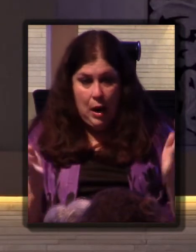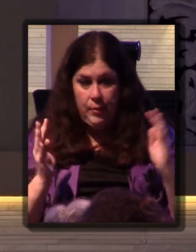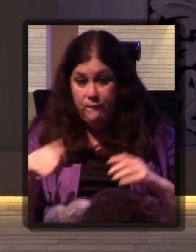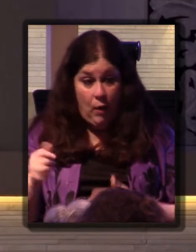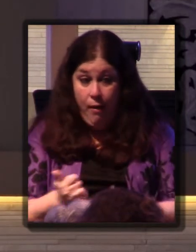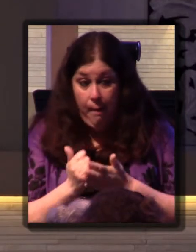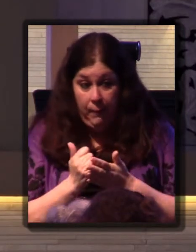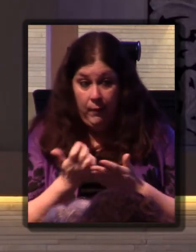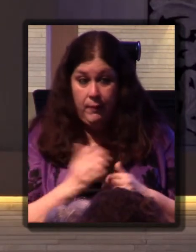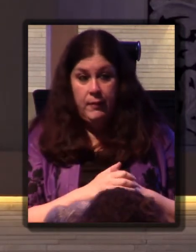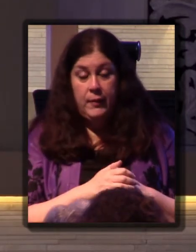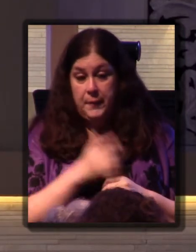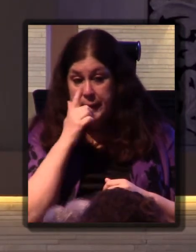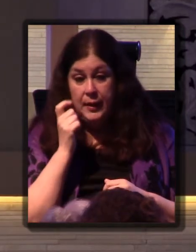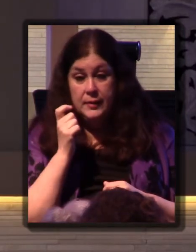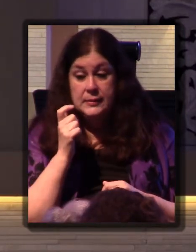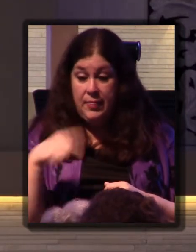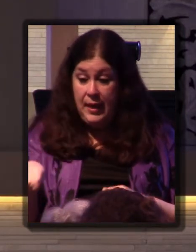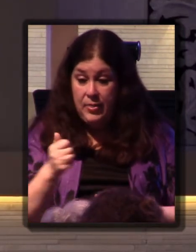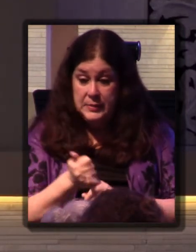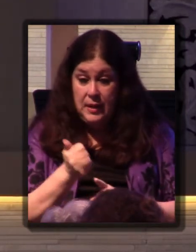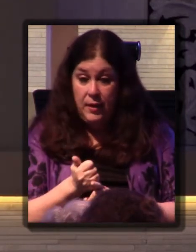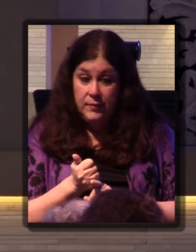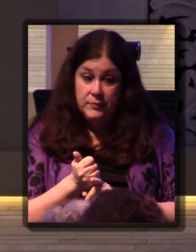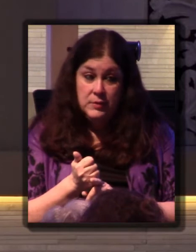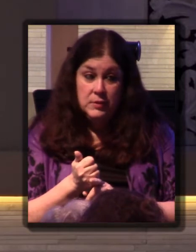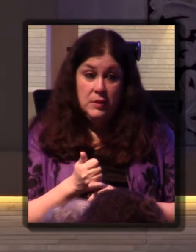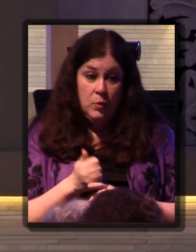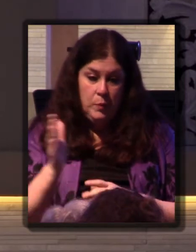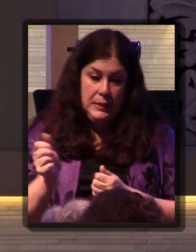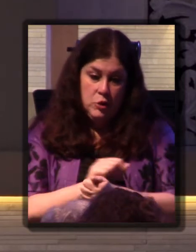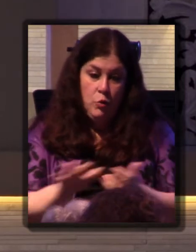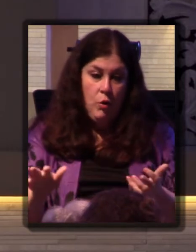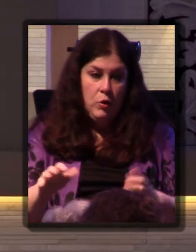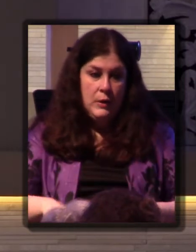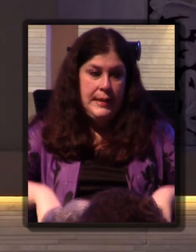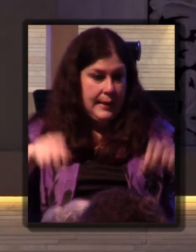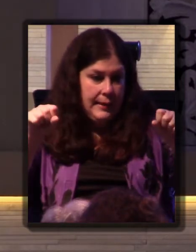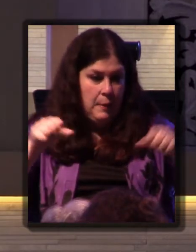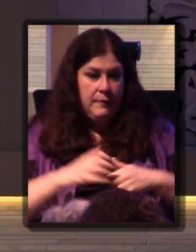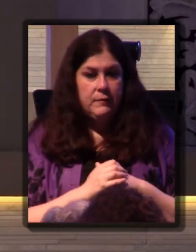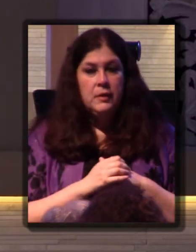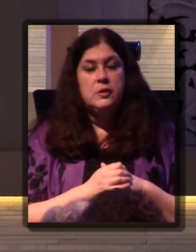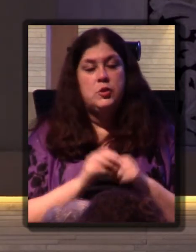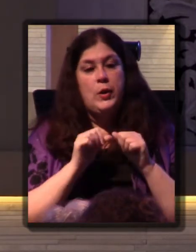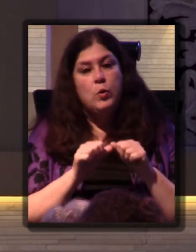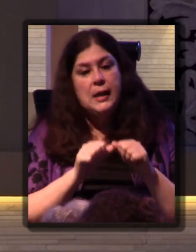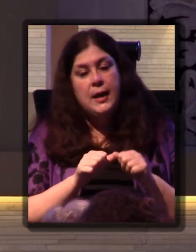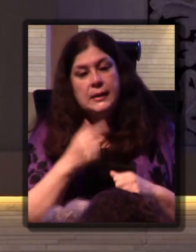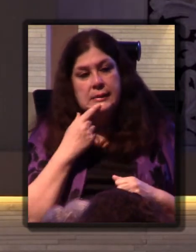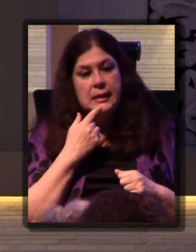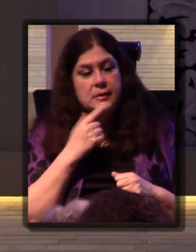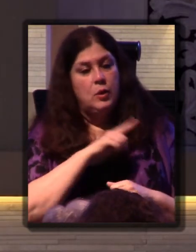nation around them for help, because they themselves are going to be destroyed or taken captive. And so he goes